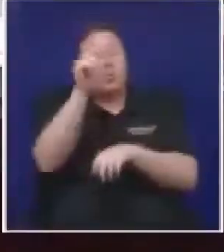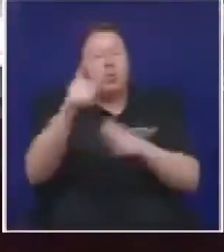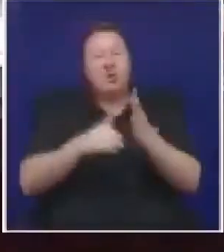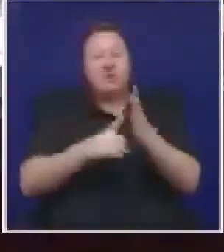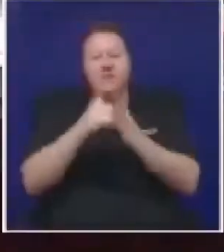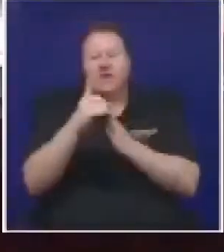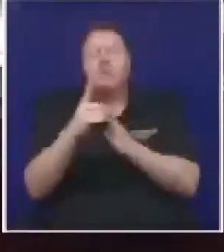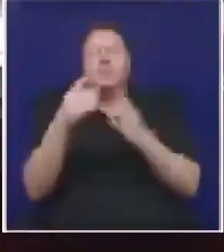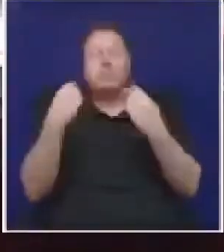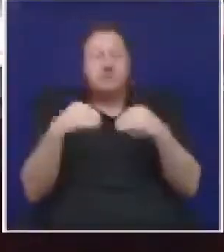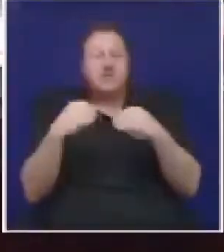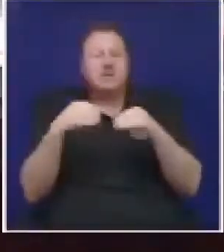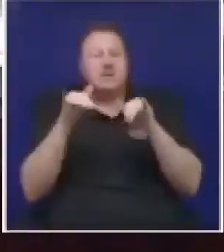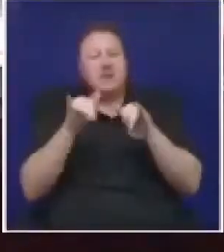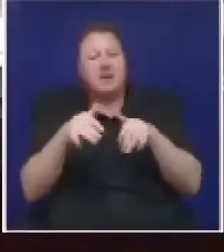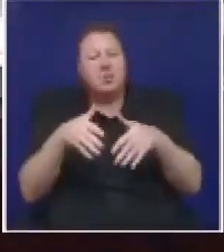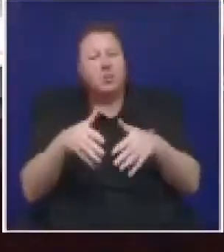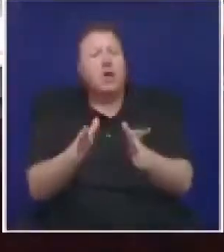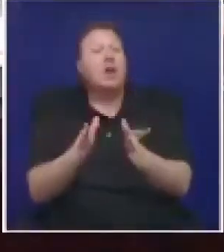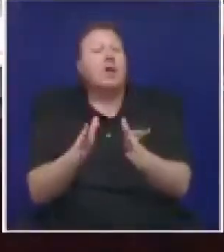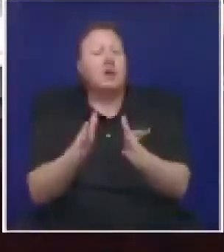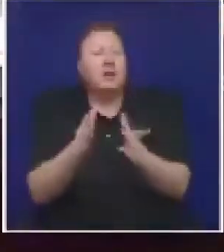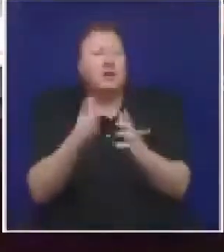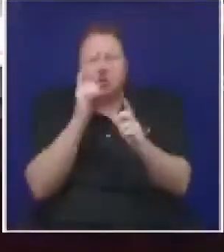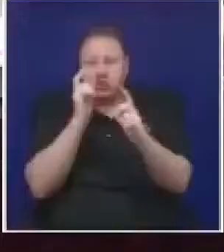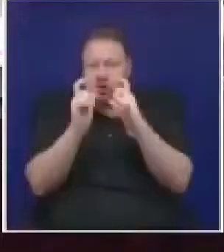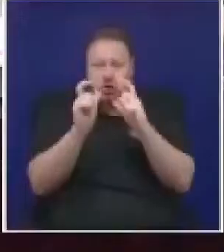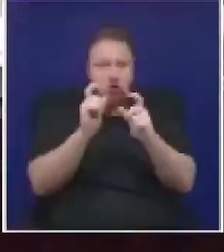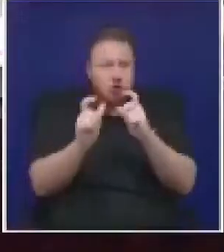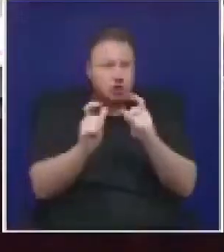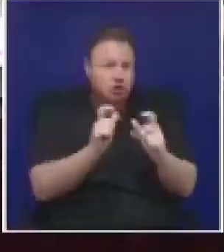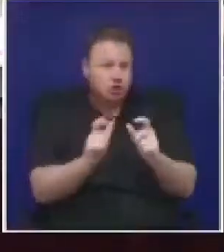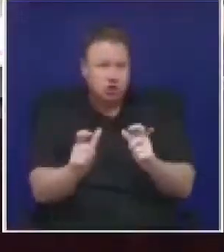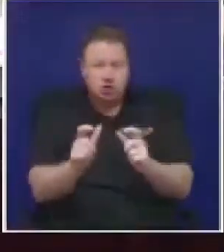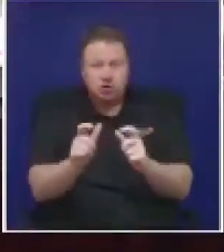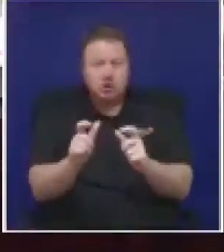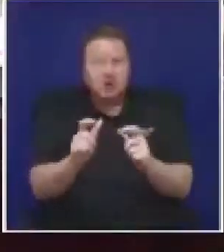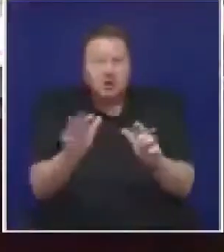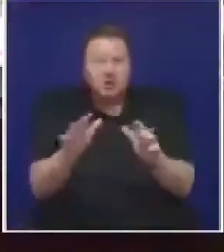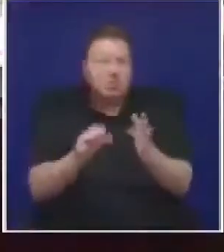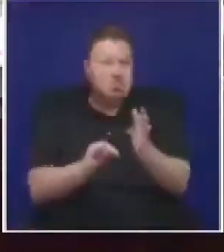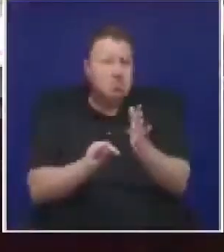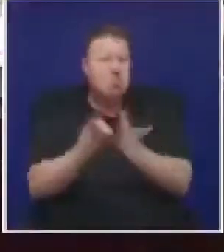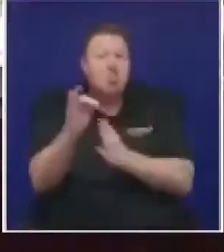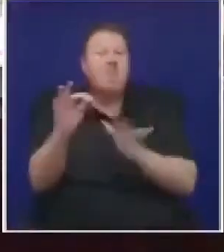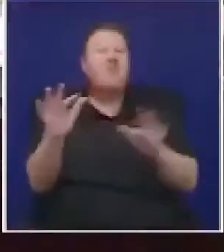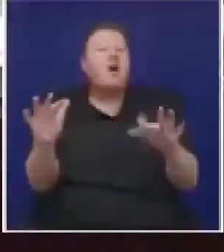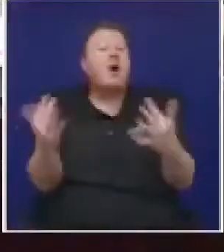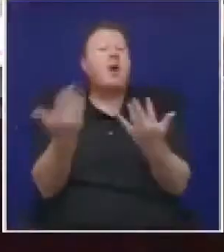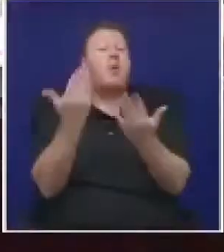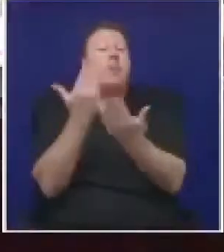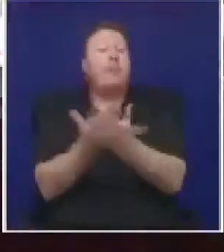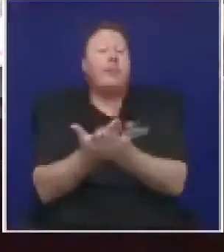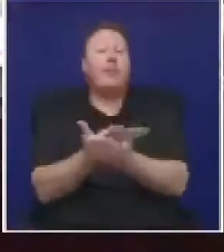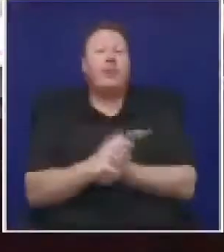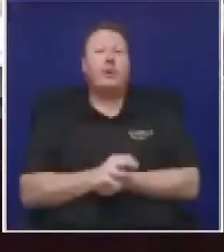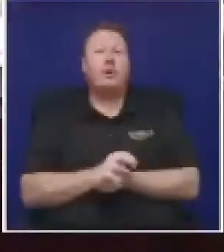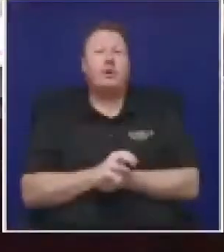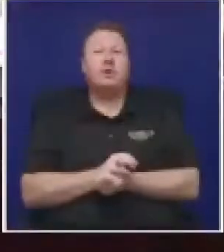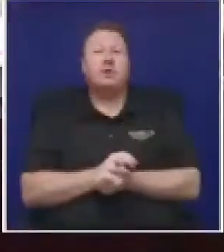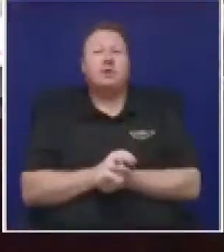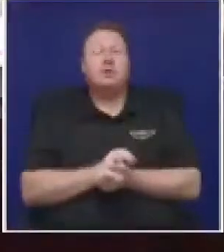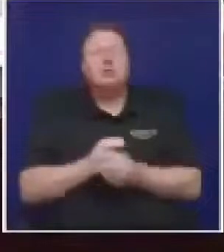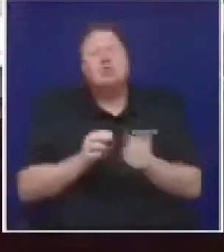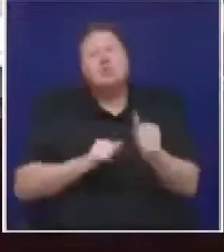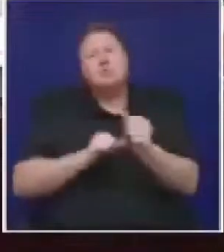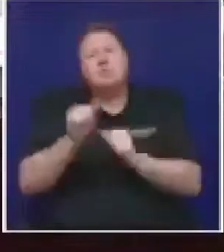is busy with that to ensure that we can see how we can improve. But we are trying our